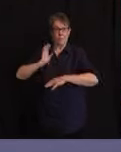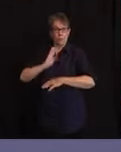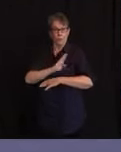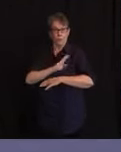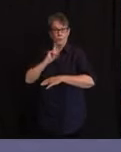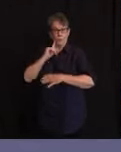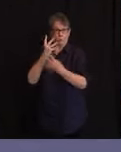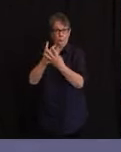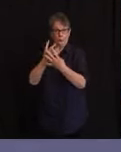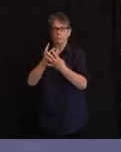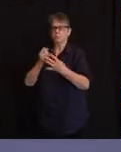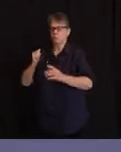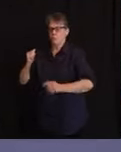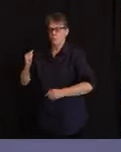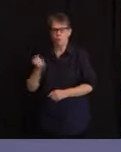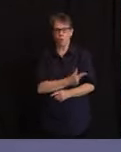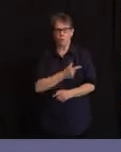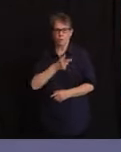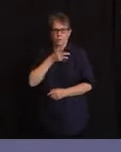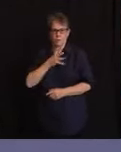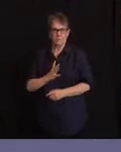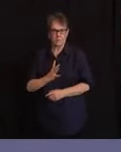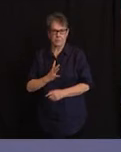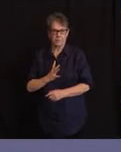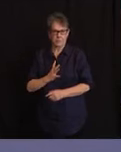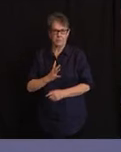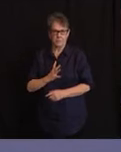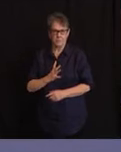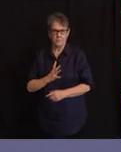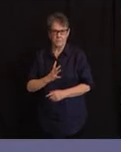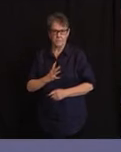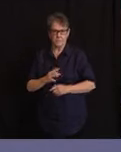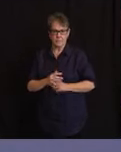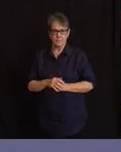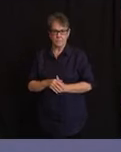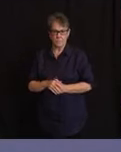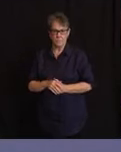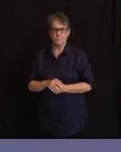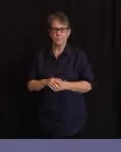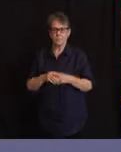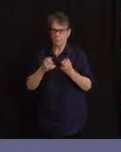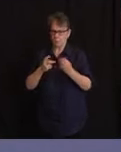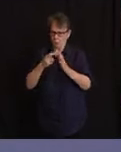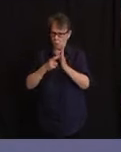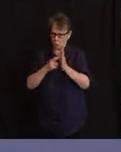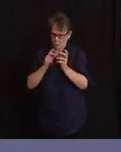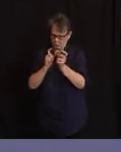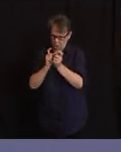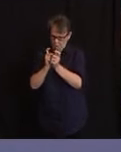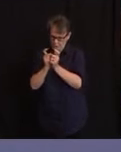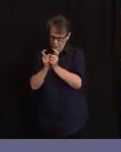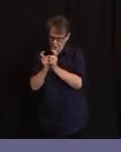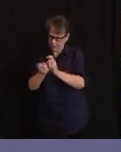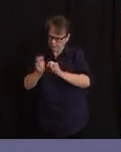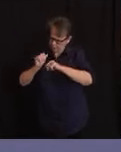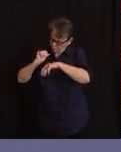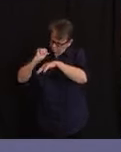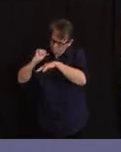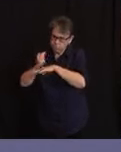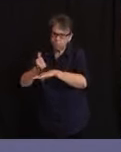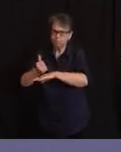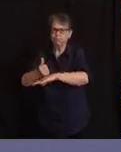protocols that have been put into place. It is something that was a complete and utter, not just